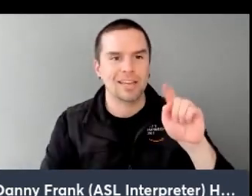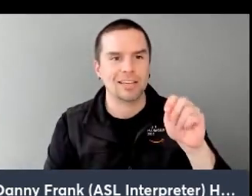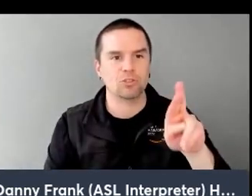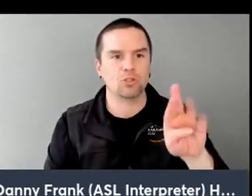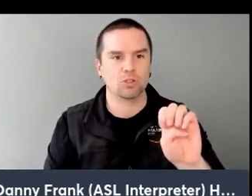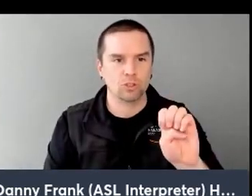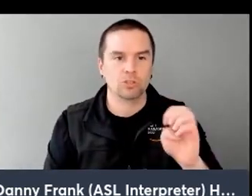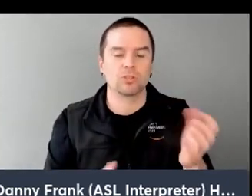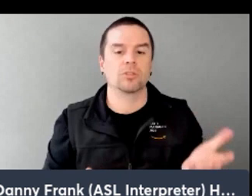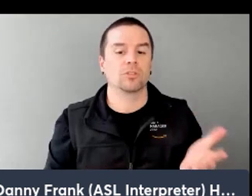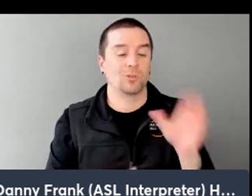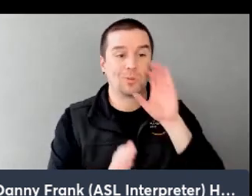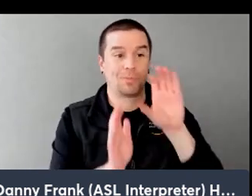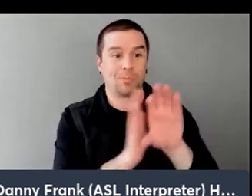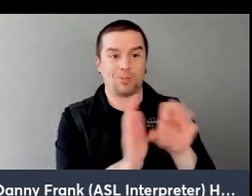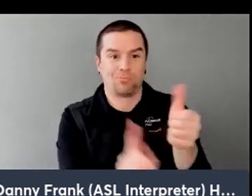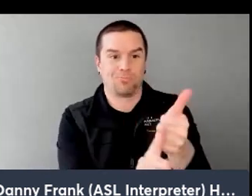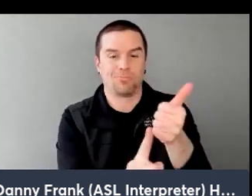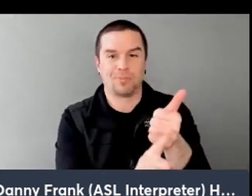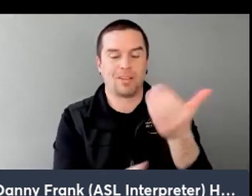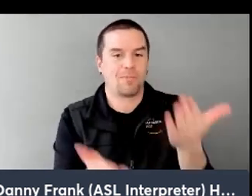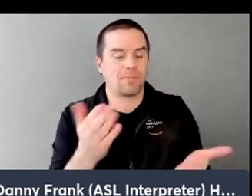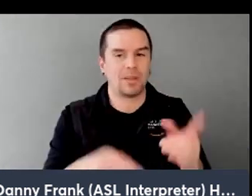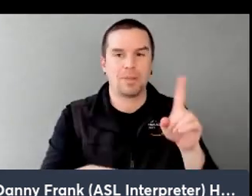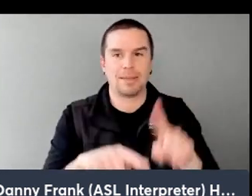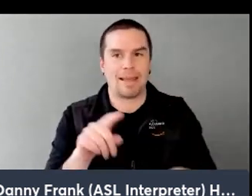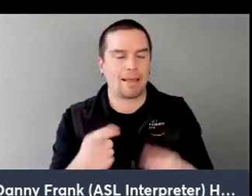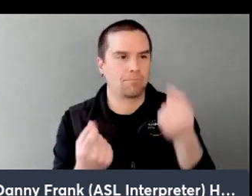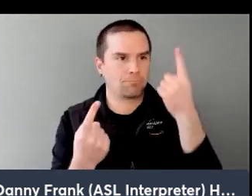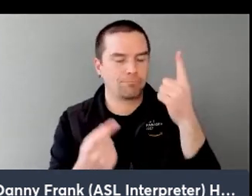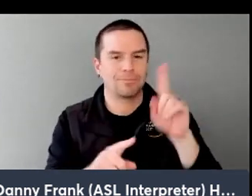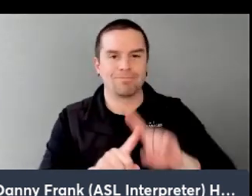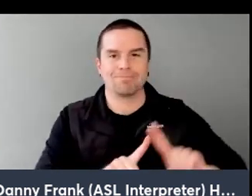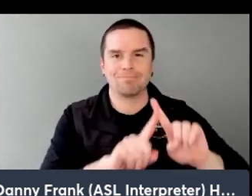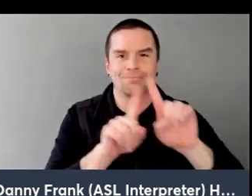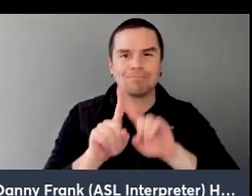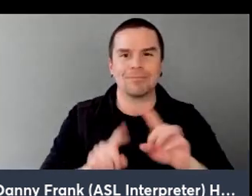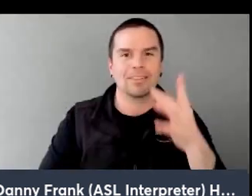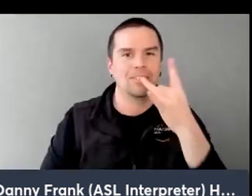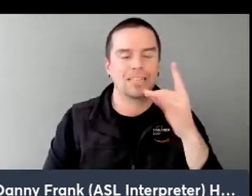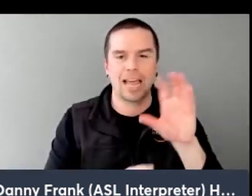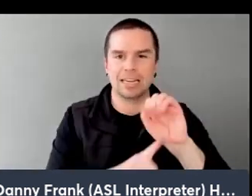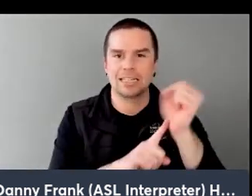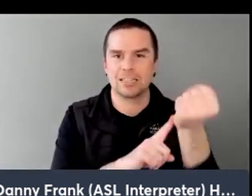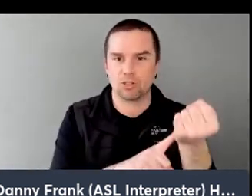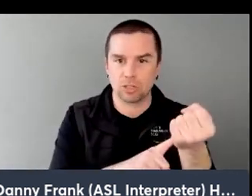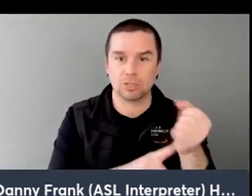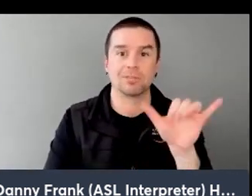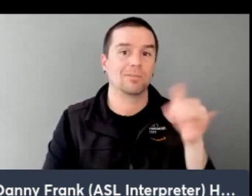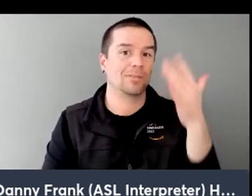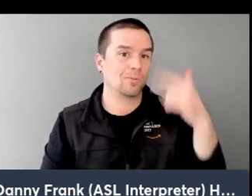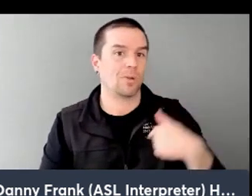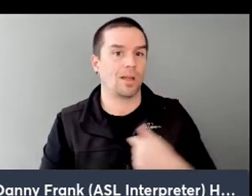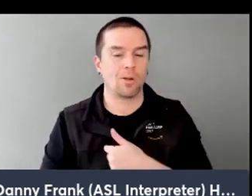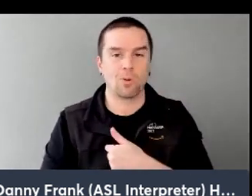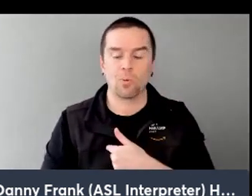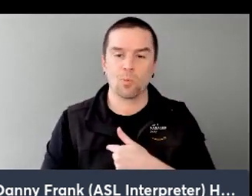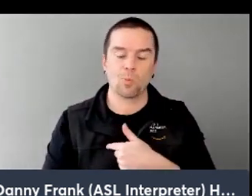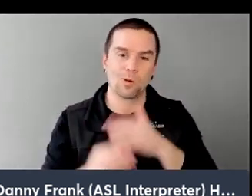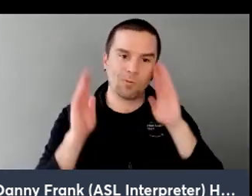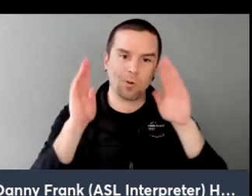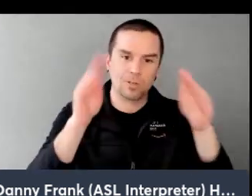able to capture all of those lighting conditions to begin with. So that's why we focus on generating or making 3D